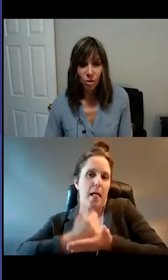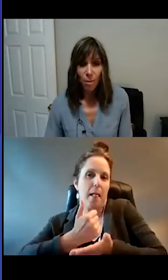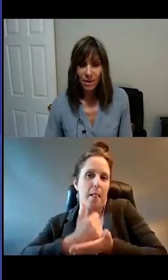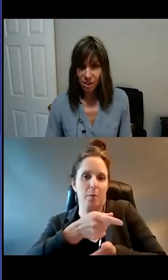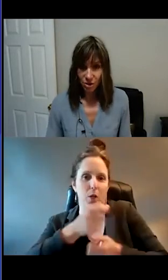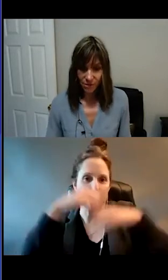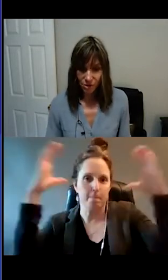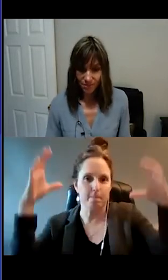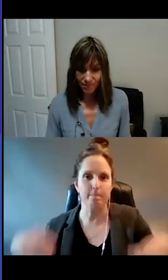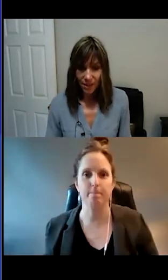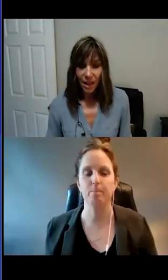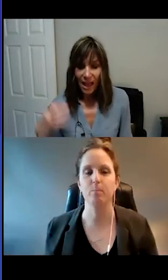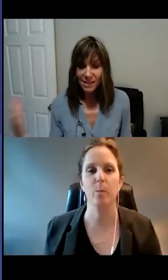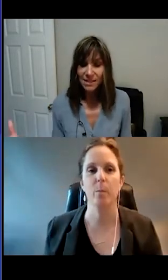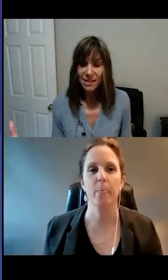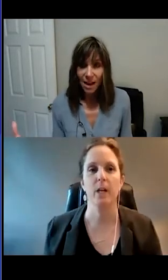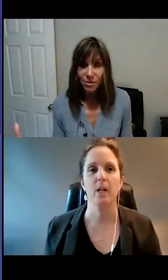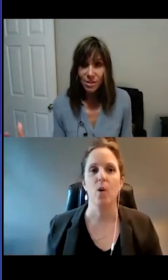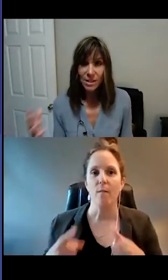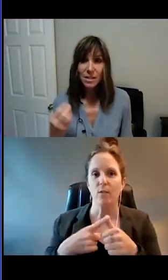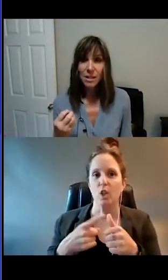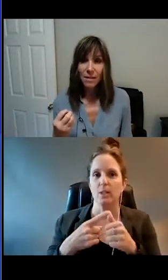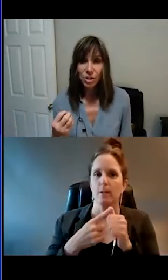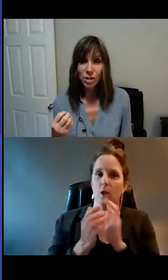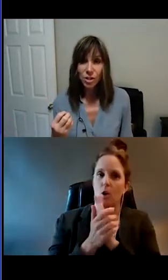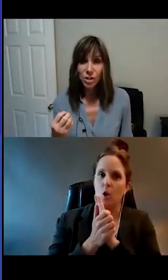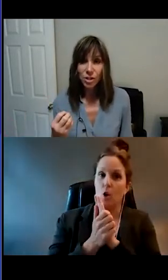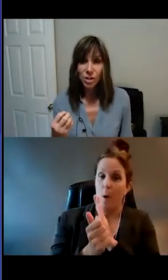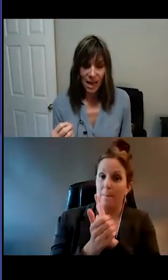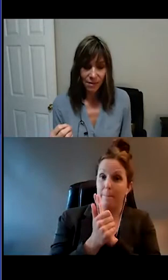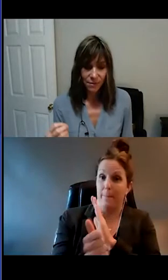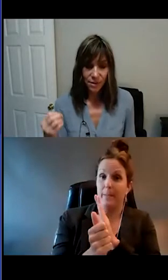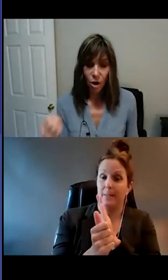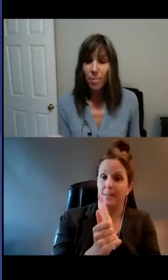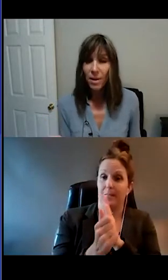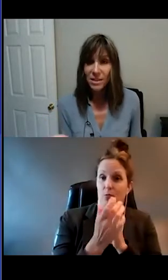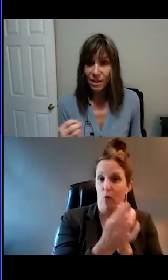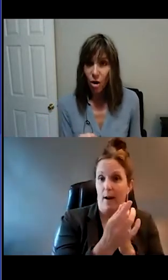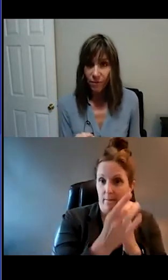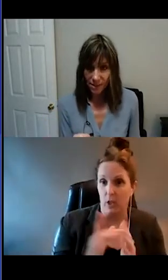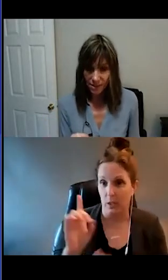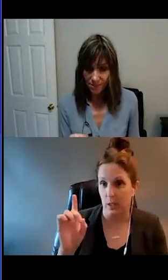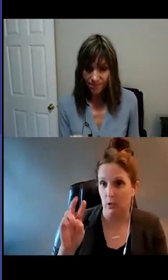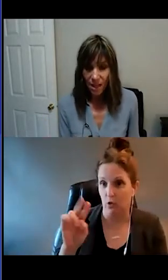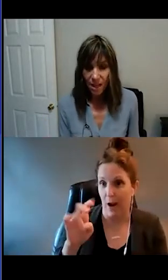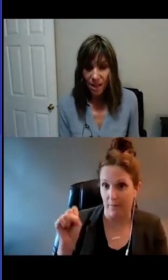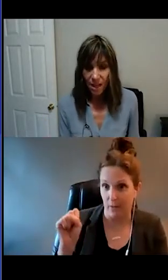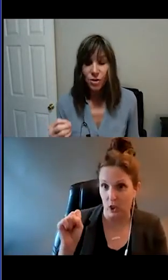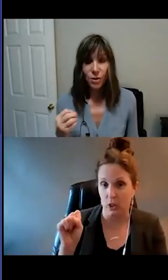start, competency drivers. As this sounds, these can be leveraged to improve staff competence and